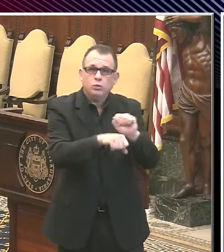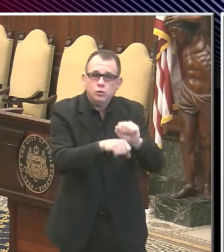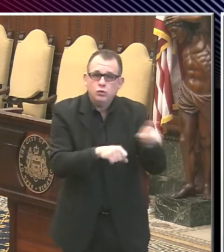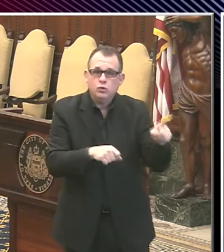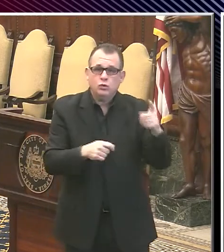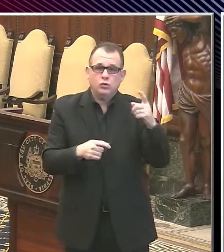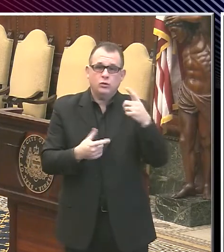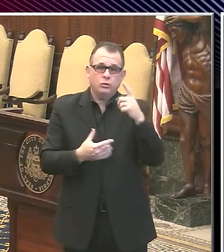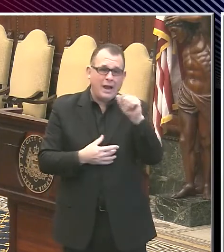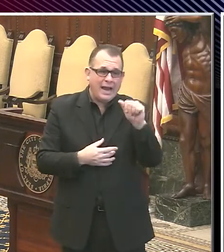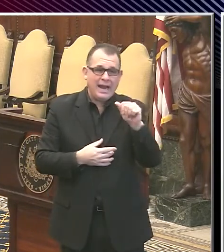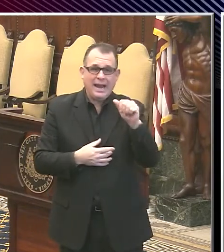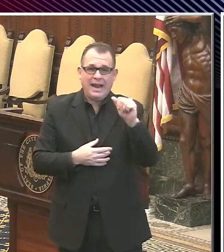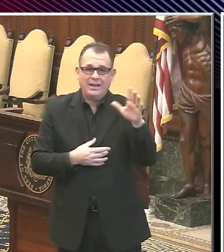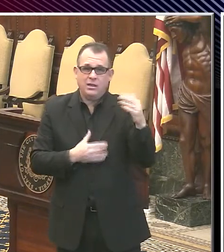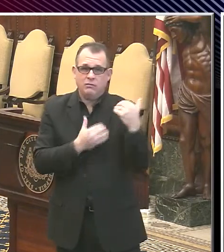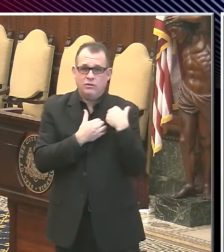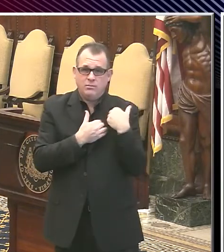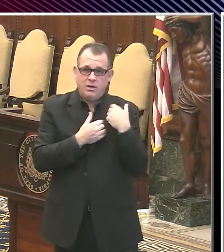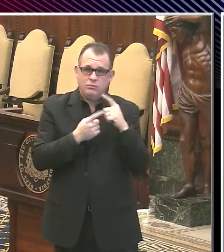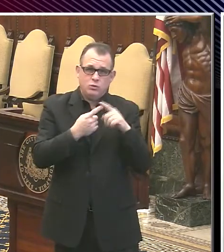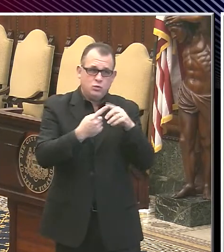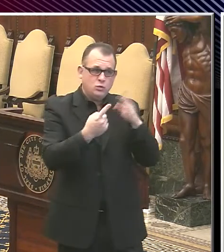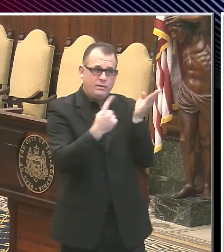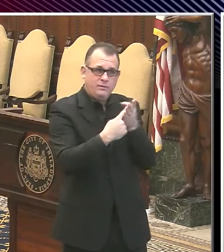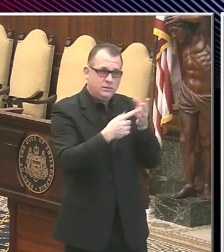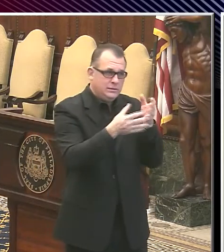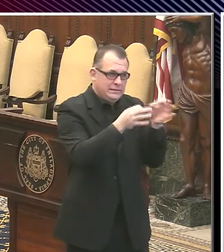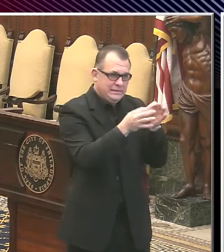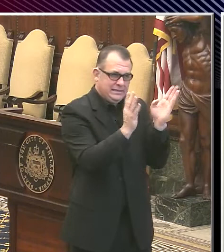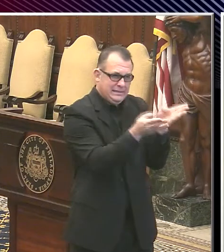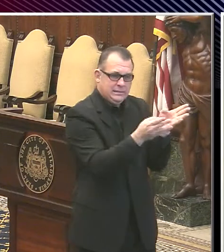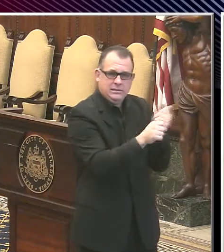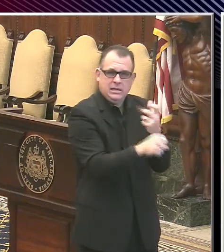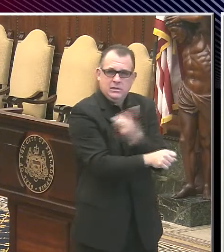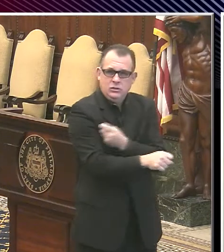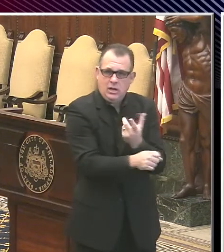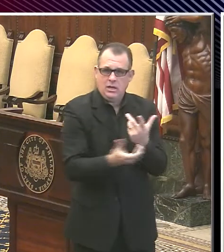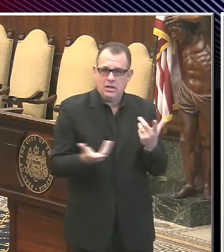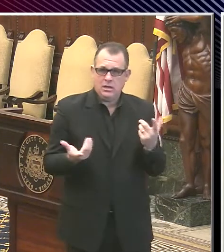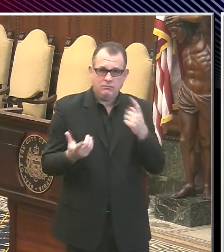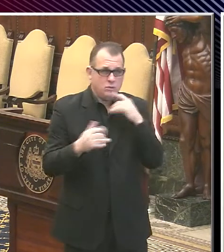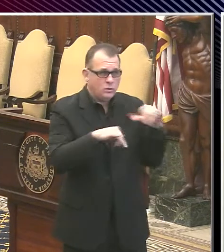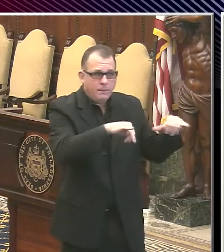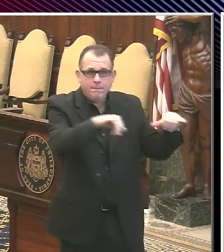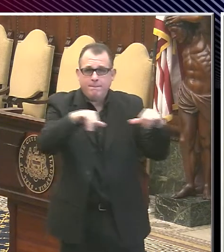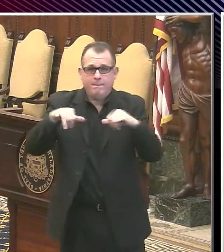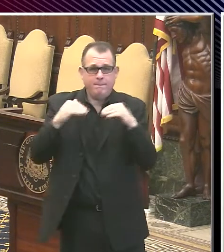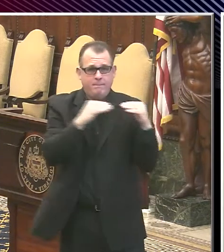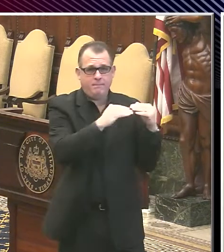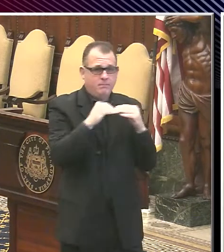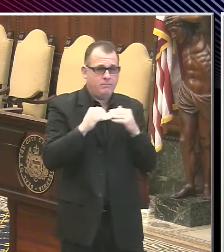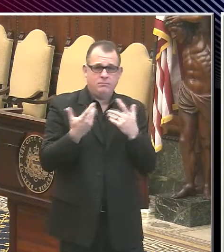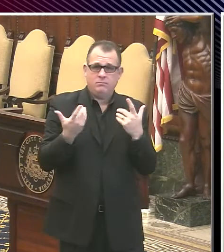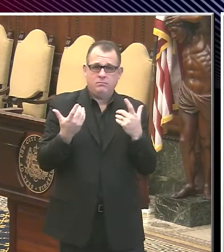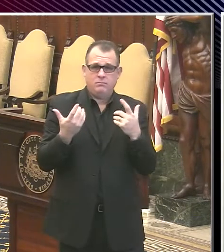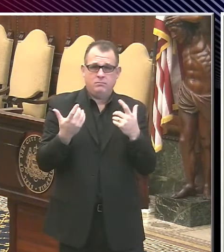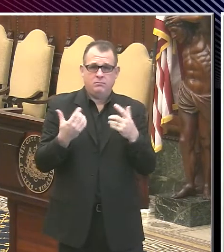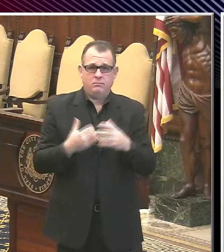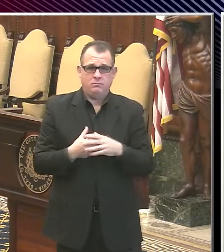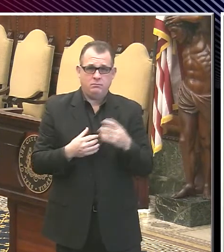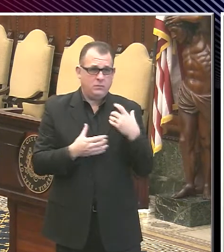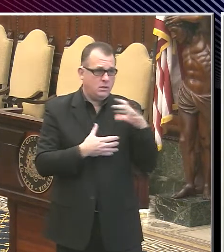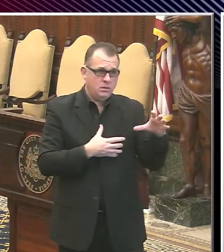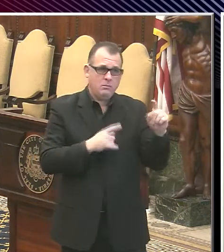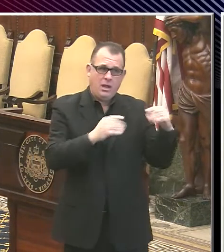vaccination in the 1A phase or whatever it may be in the 1B phase? I think it's an obligation for all of us. I don't think anybody feels that it would be right